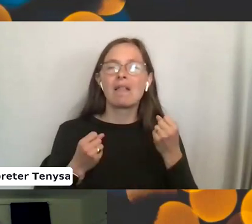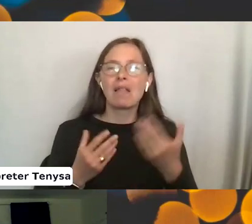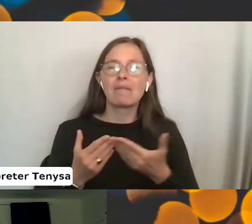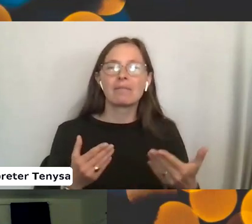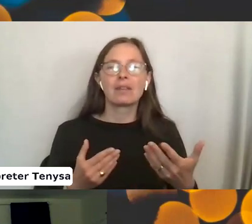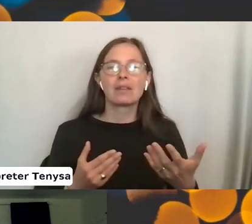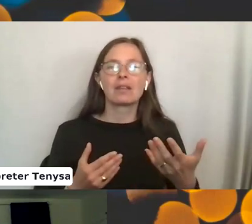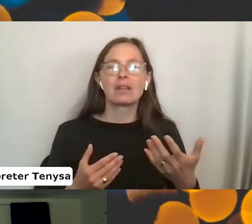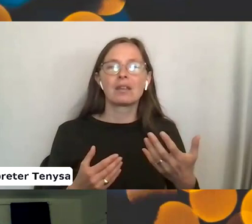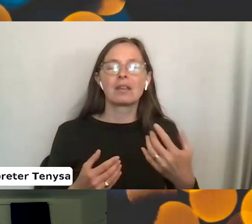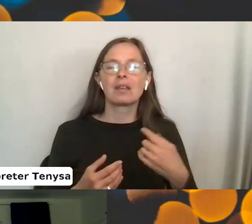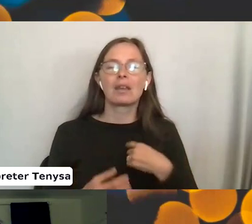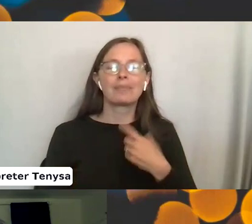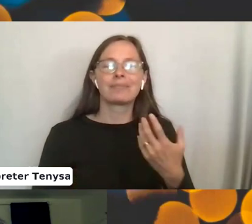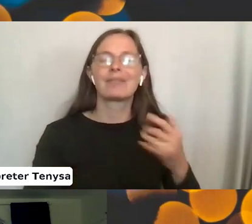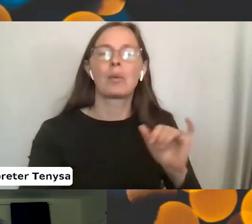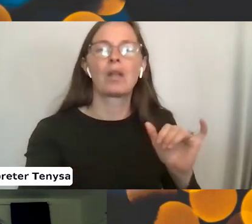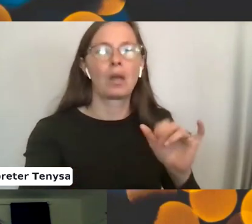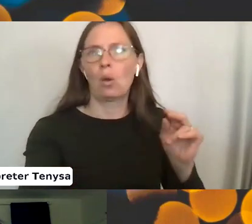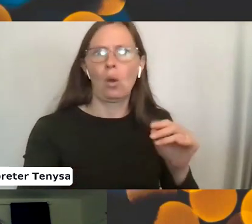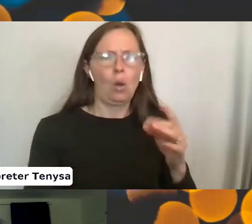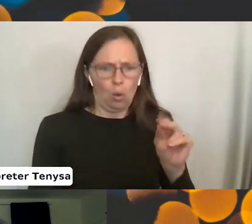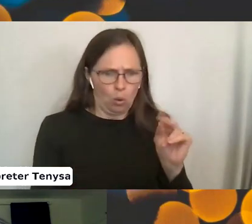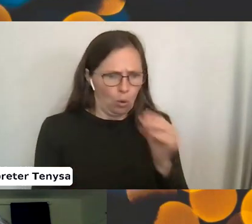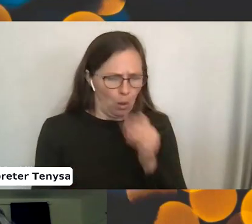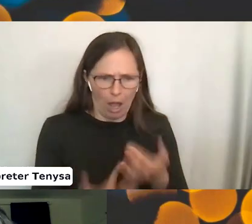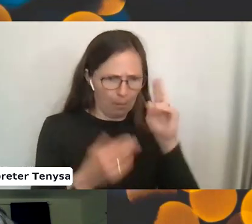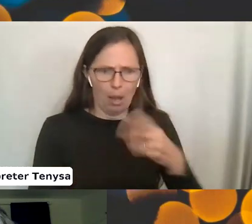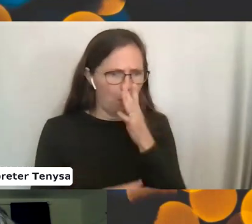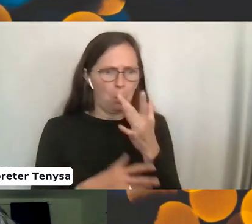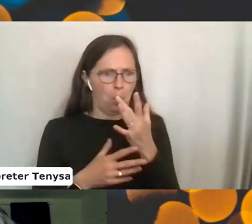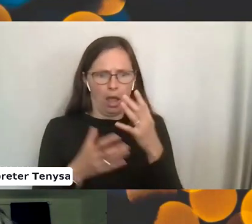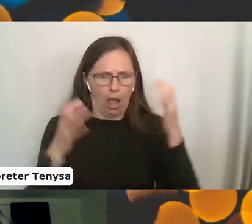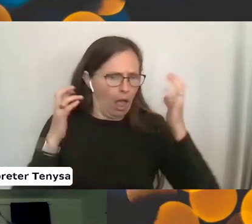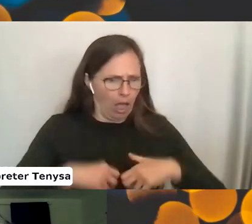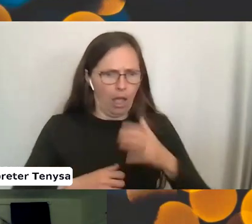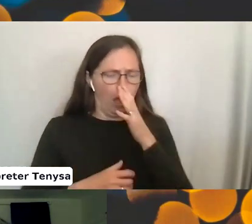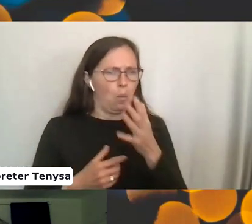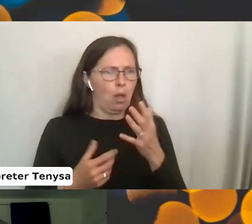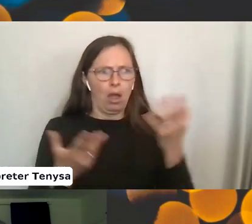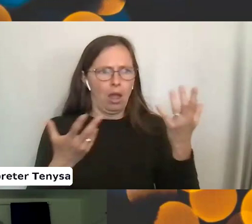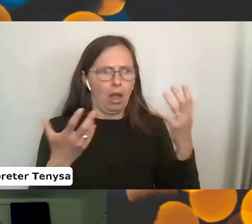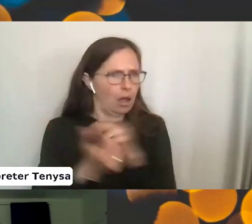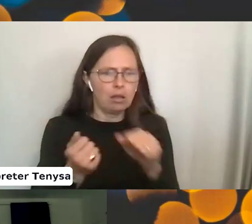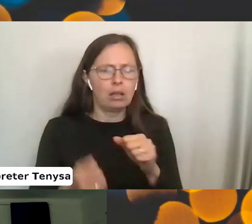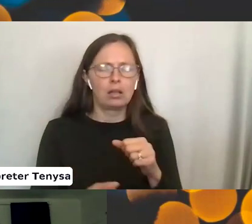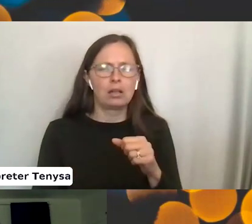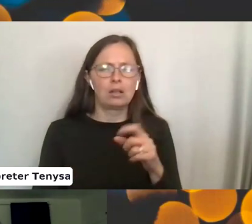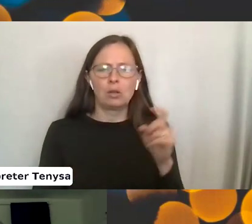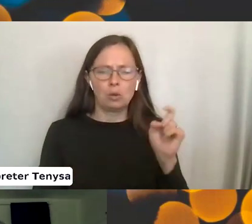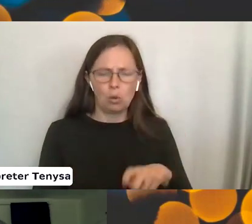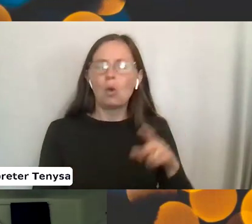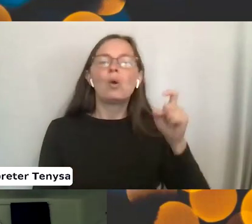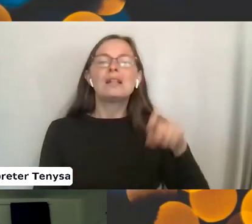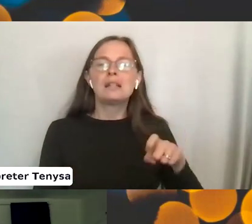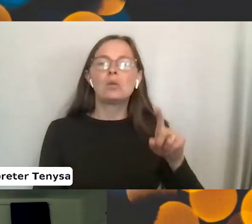ultimately I had to, it was like, no, you're going to burn up. You're going to stop existing. You need to surrender, let go or be